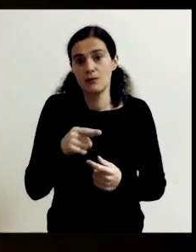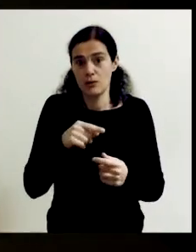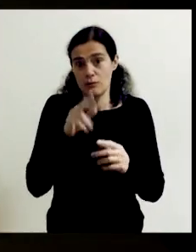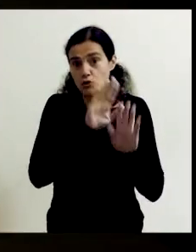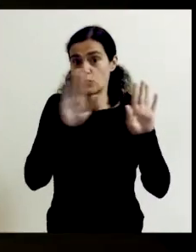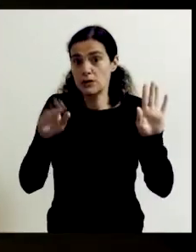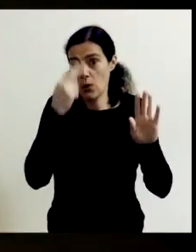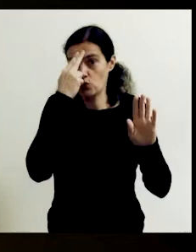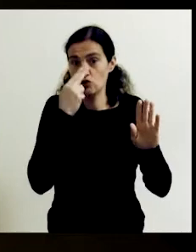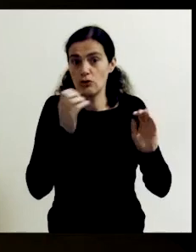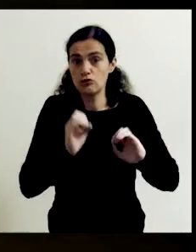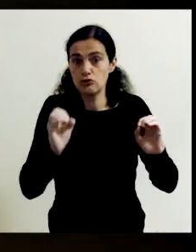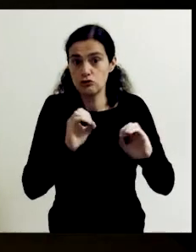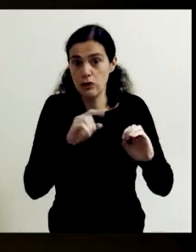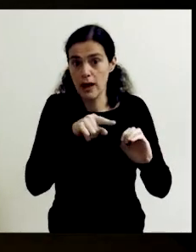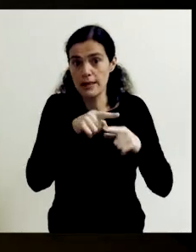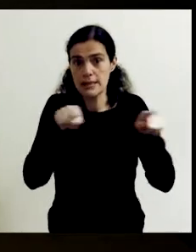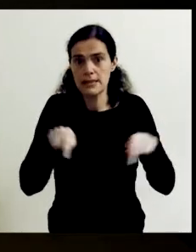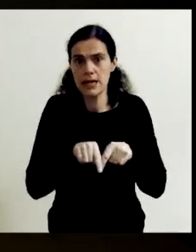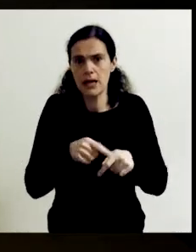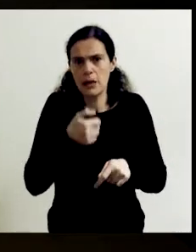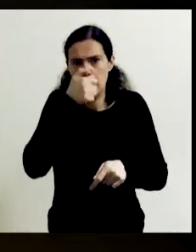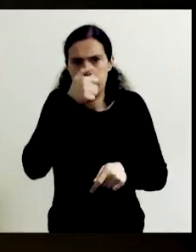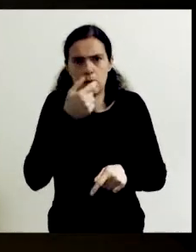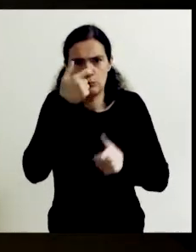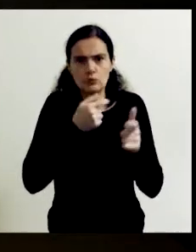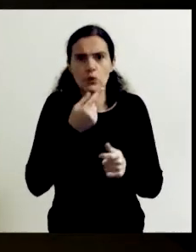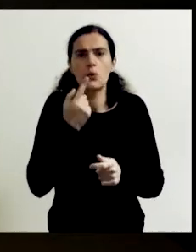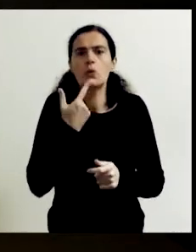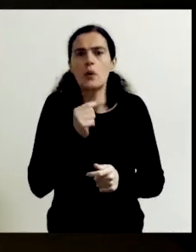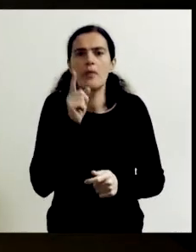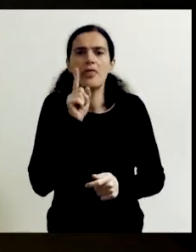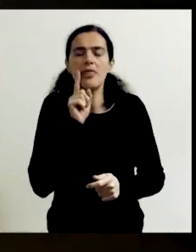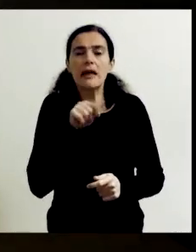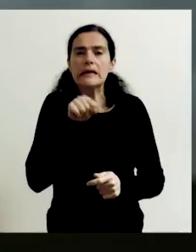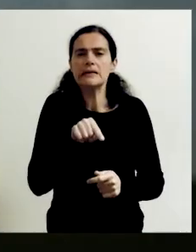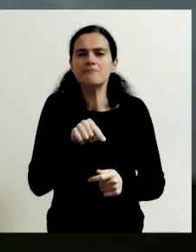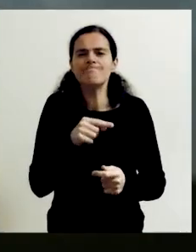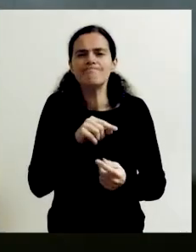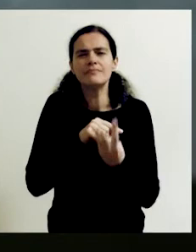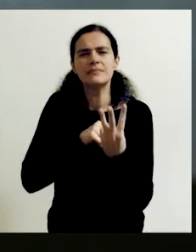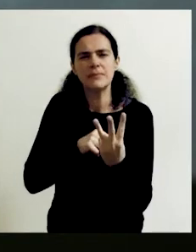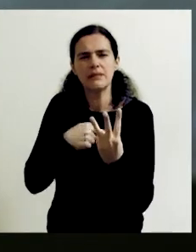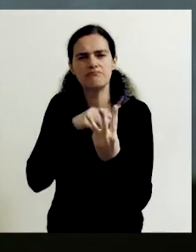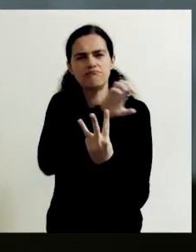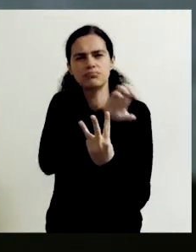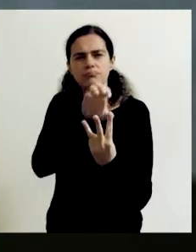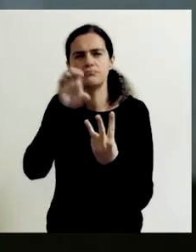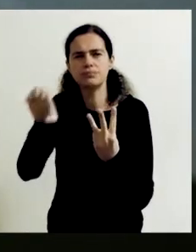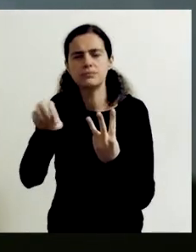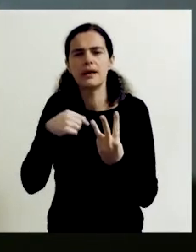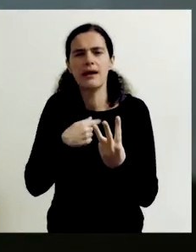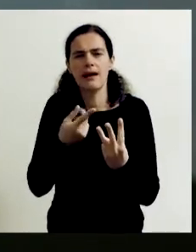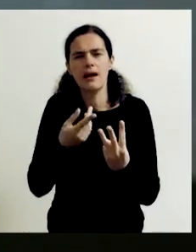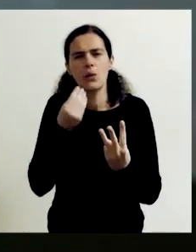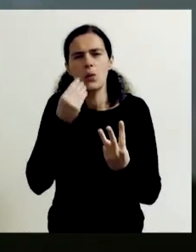of no history in a room filled of people with funny names. And these three aspects